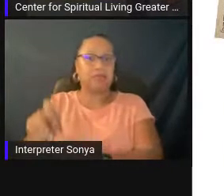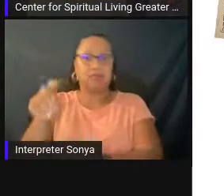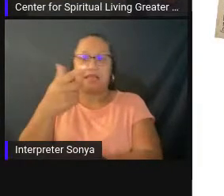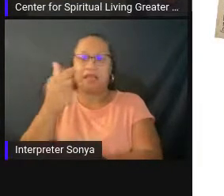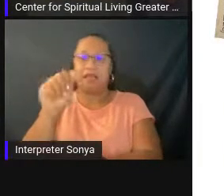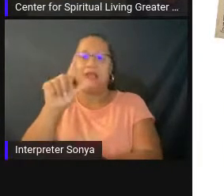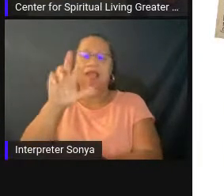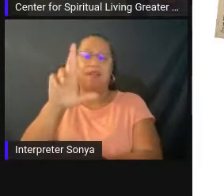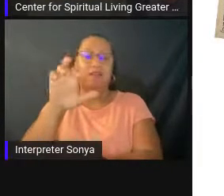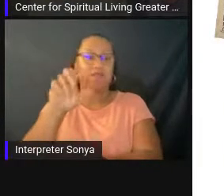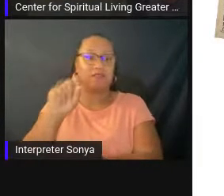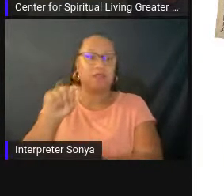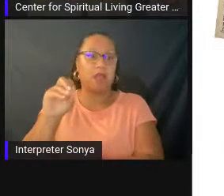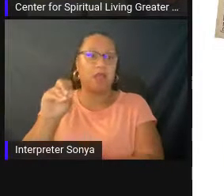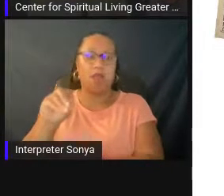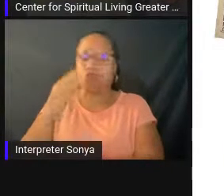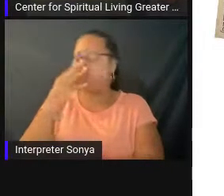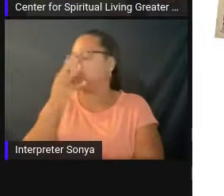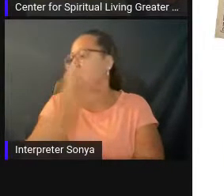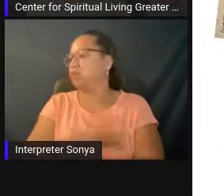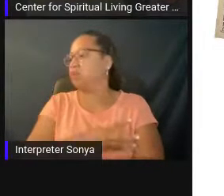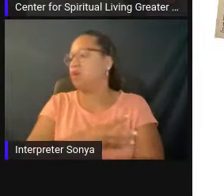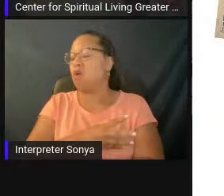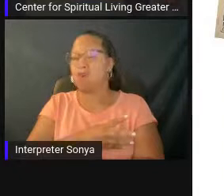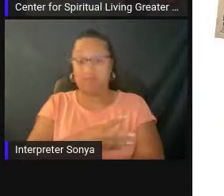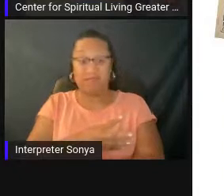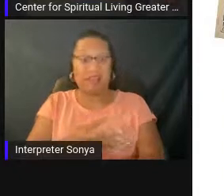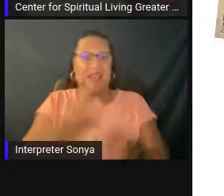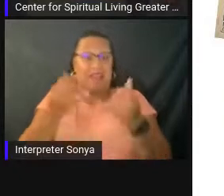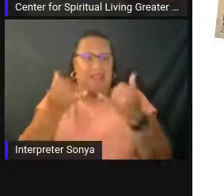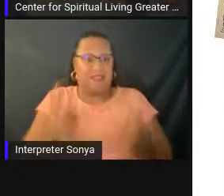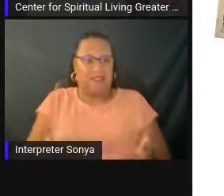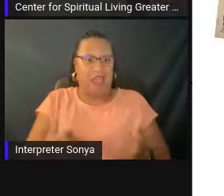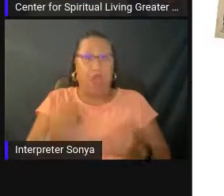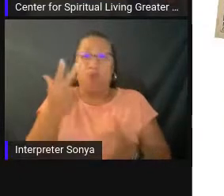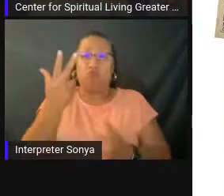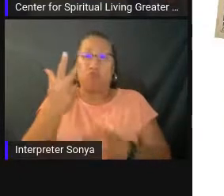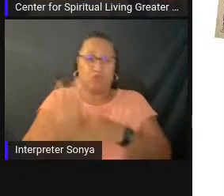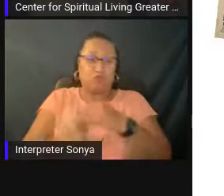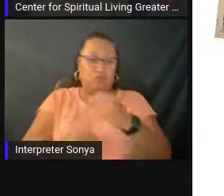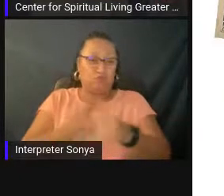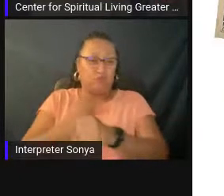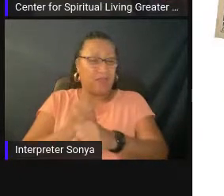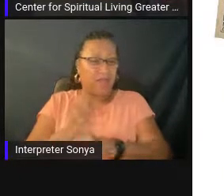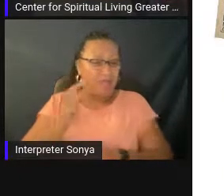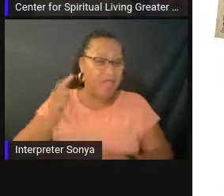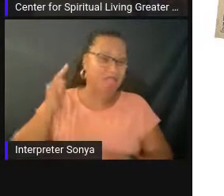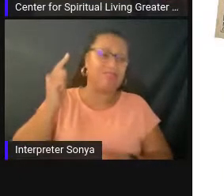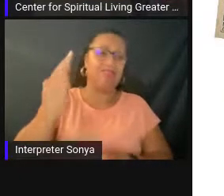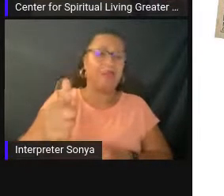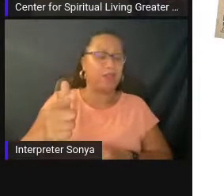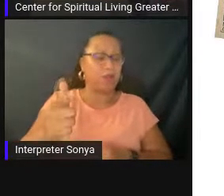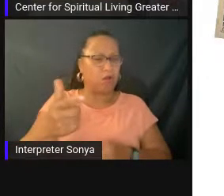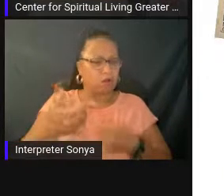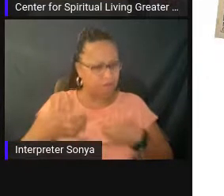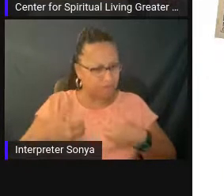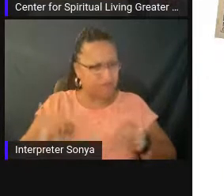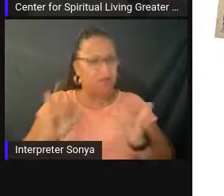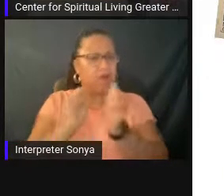Major General Gordon demanded Galveston locals comply with the proclamation.